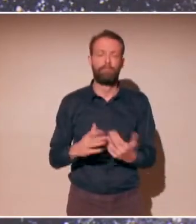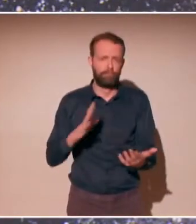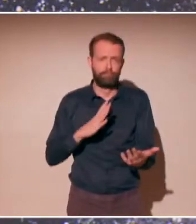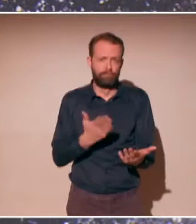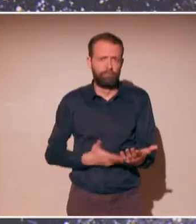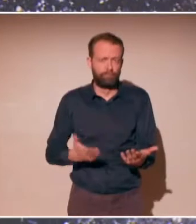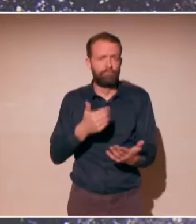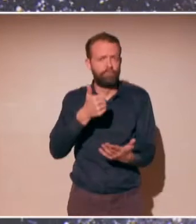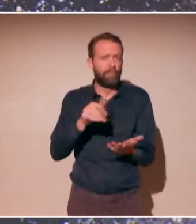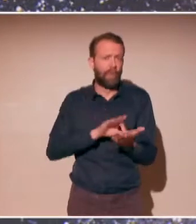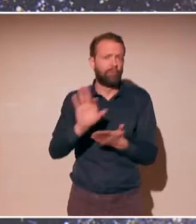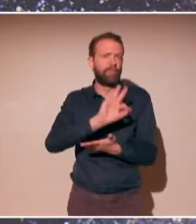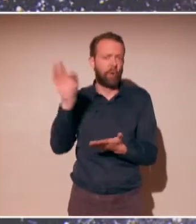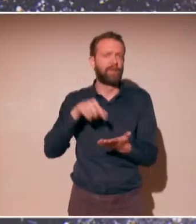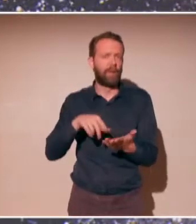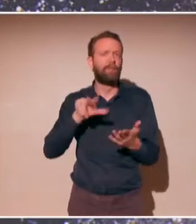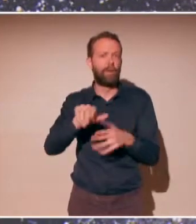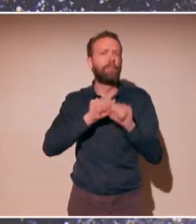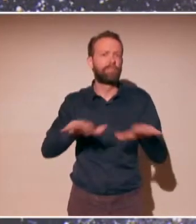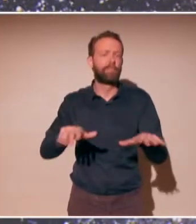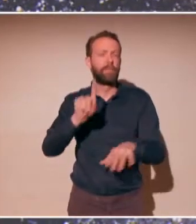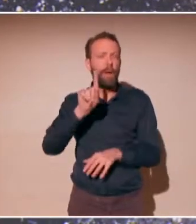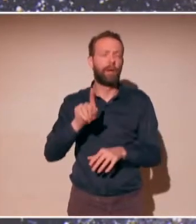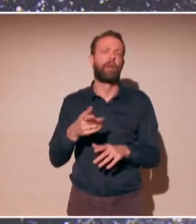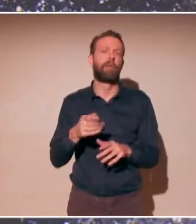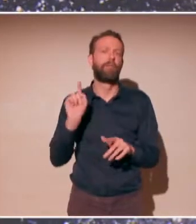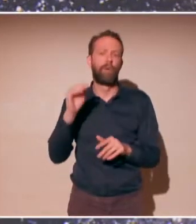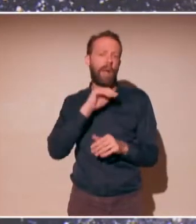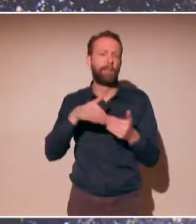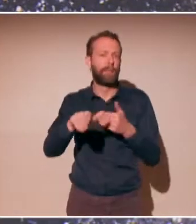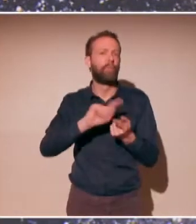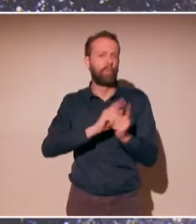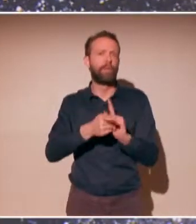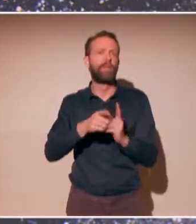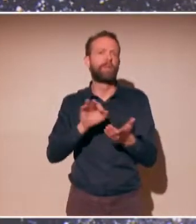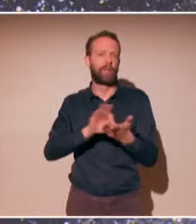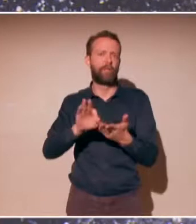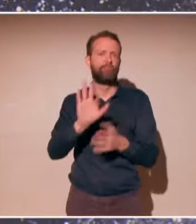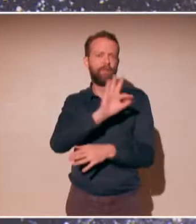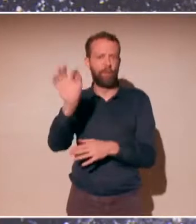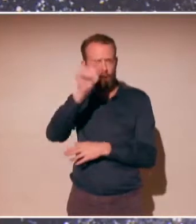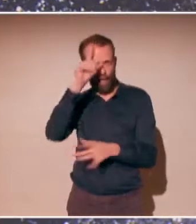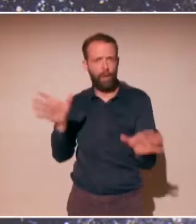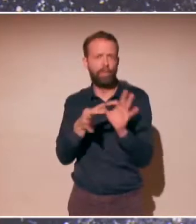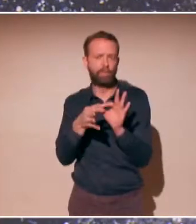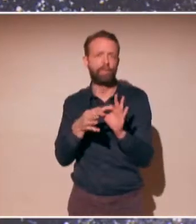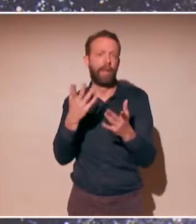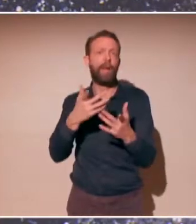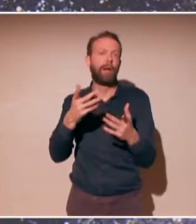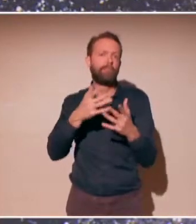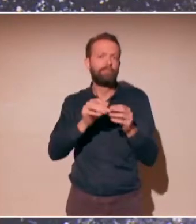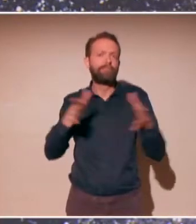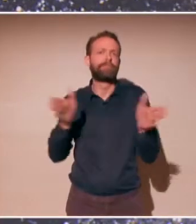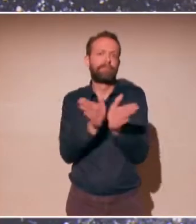systems and mapping together this new innovation. We will have a strategy for France,